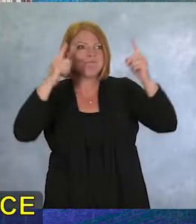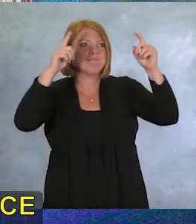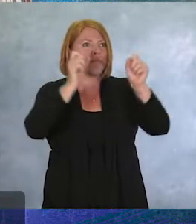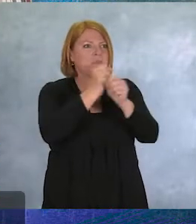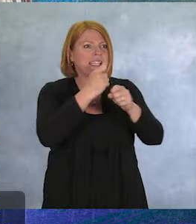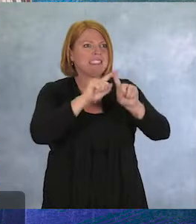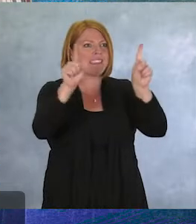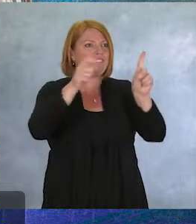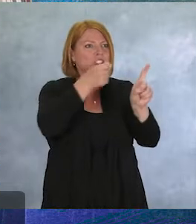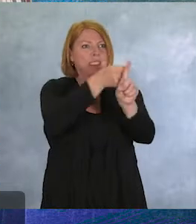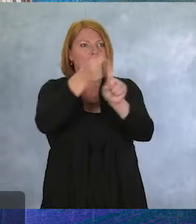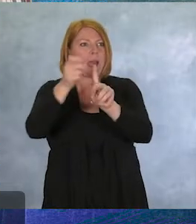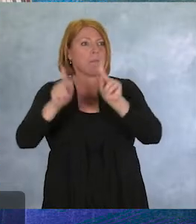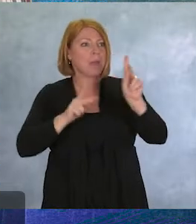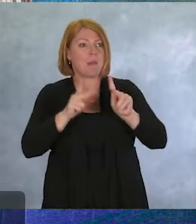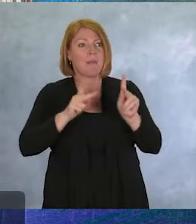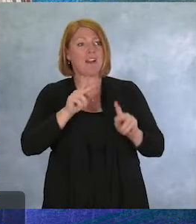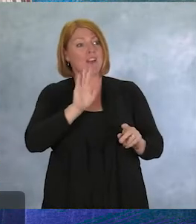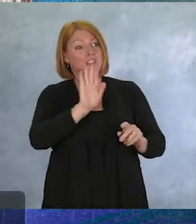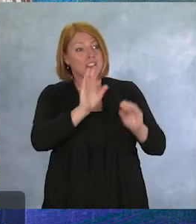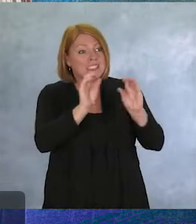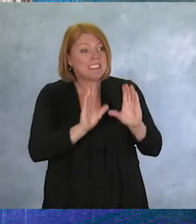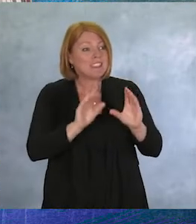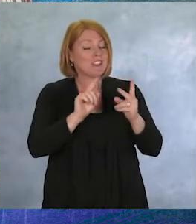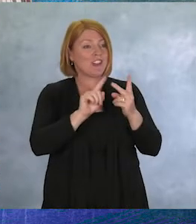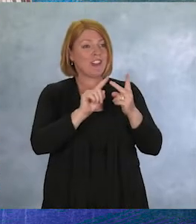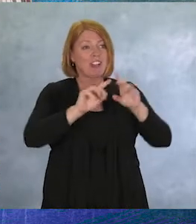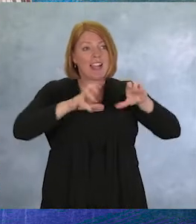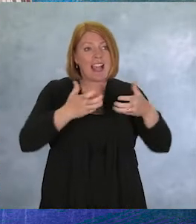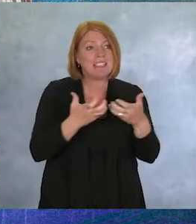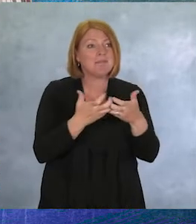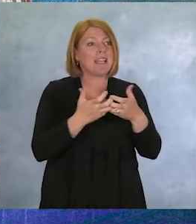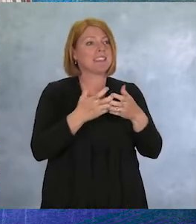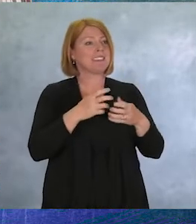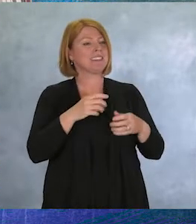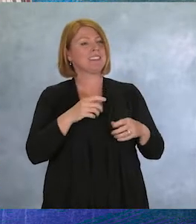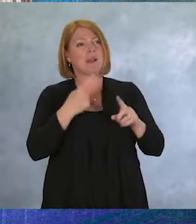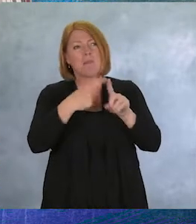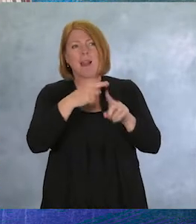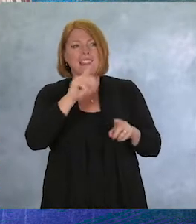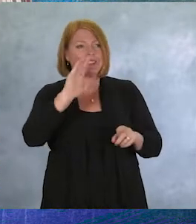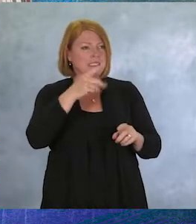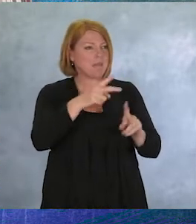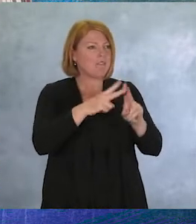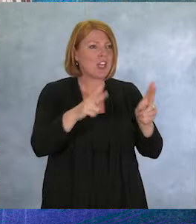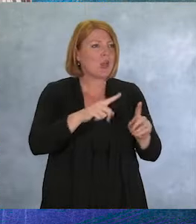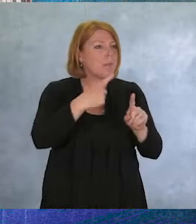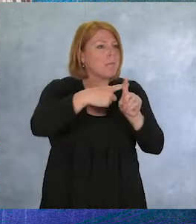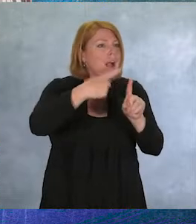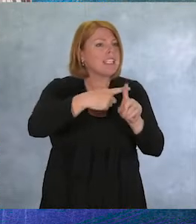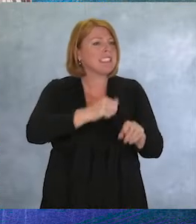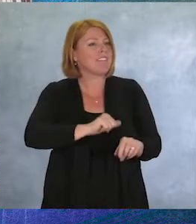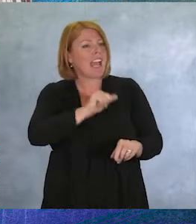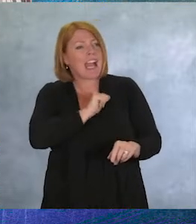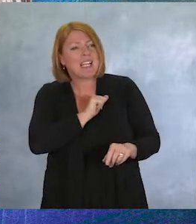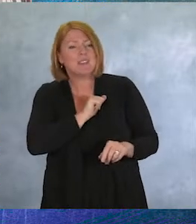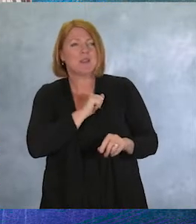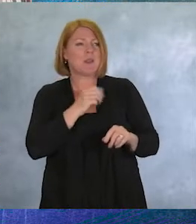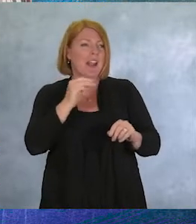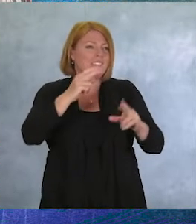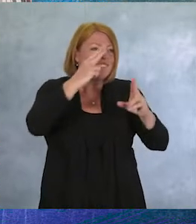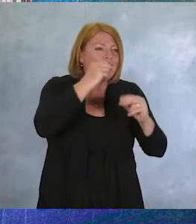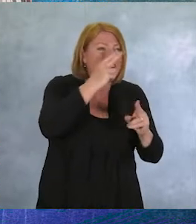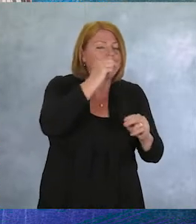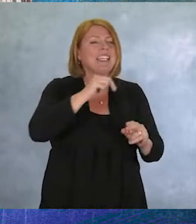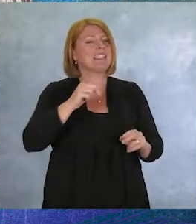people's lives. You're making a difference in the lives of your teachers and your classmates. You obviously have a really great attitude. You've got a really good sense of